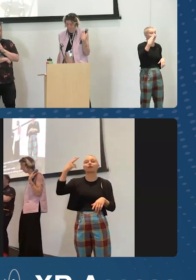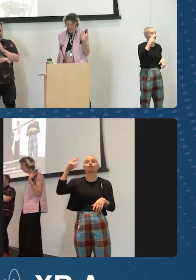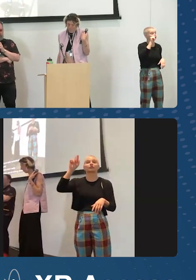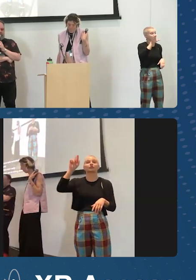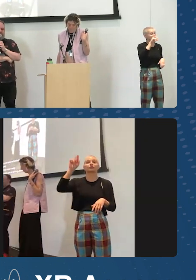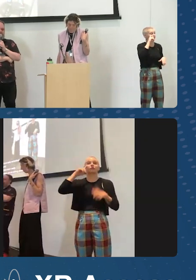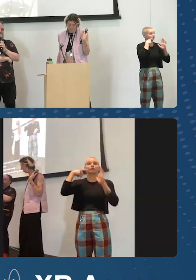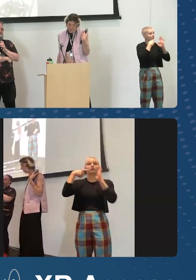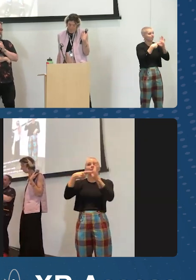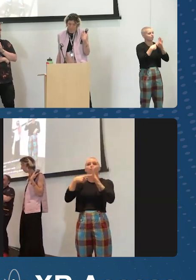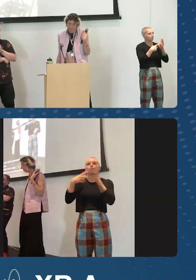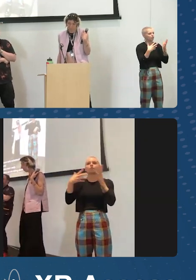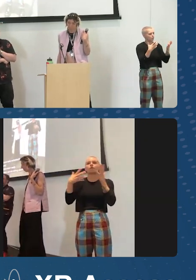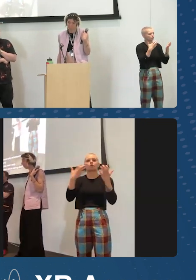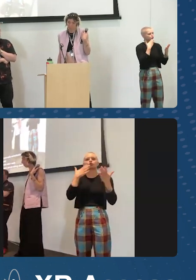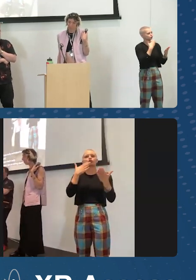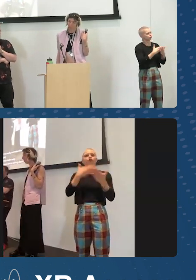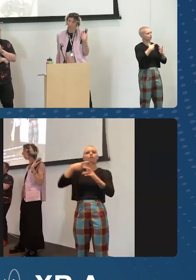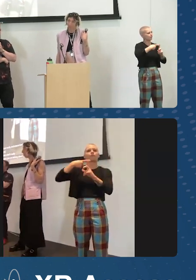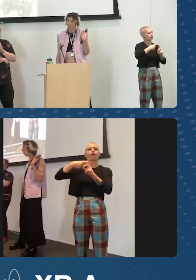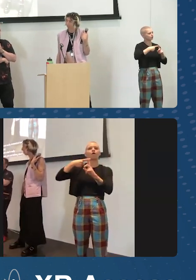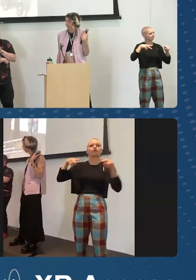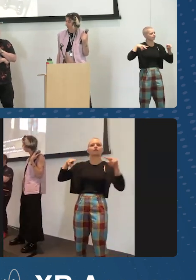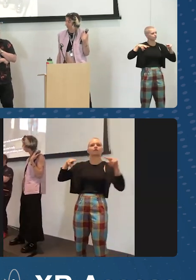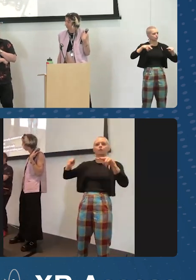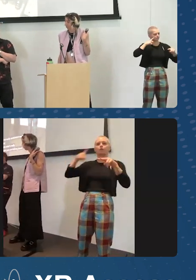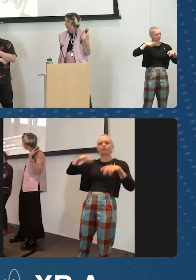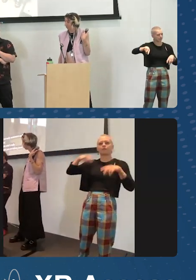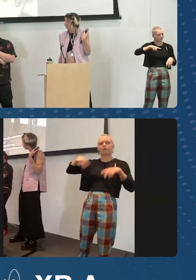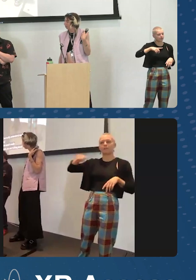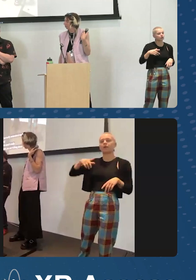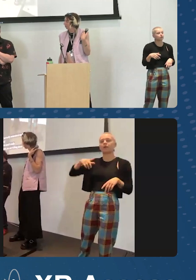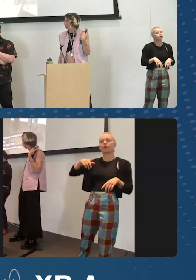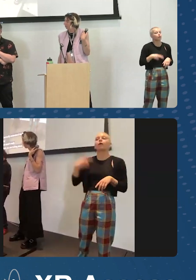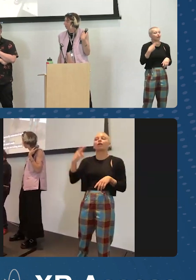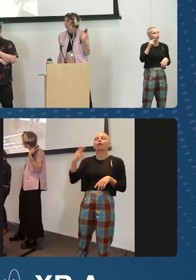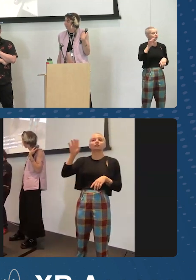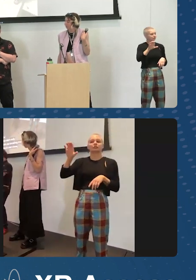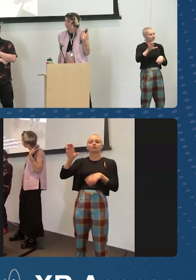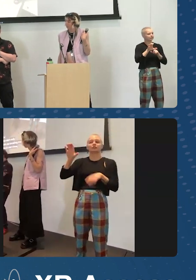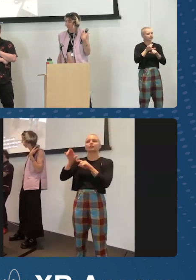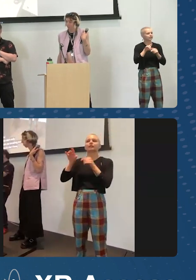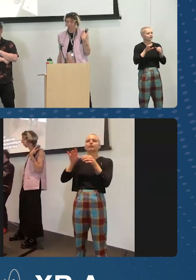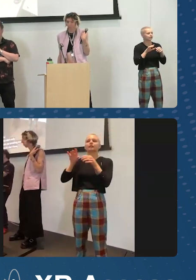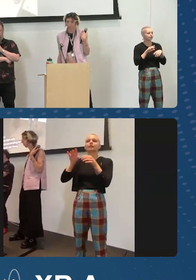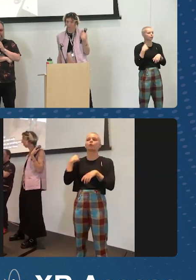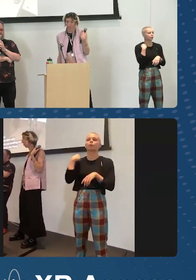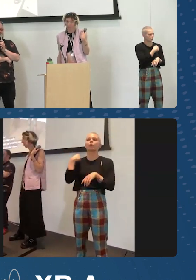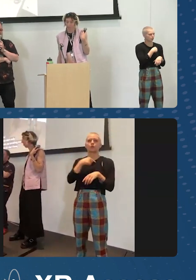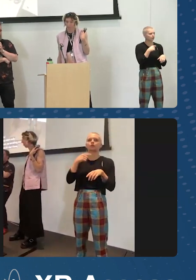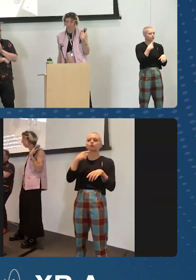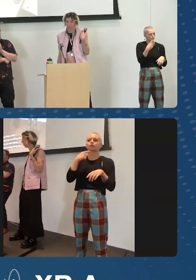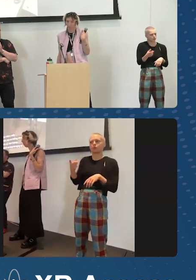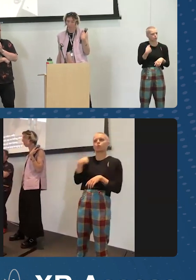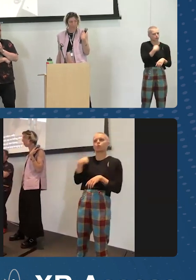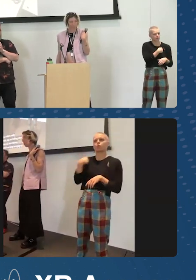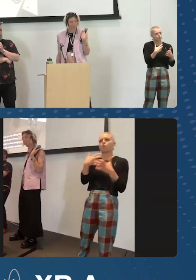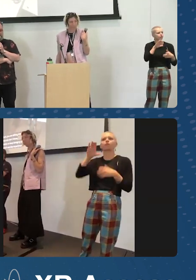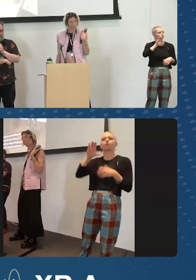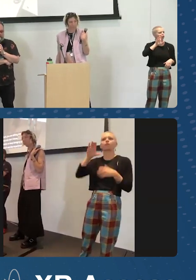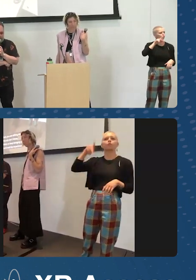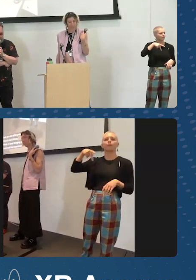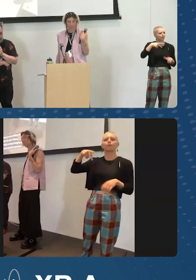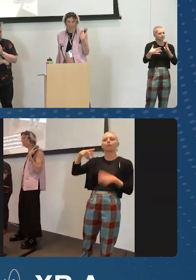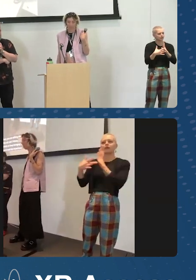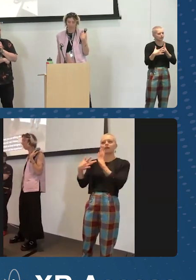up because we had this experience where, hey, we're going to do this thing, the Crip Tech Metaverse Access Lab, and we're going to